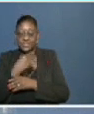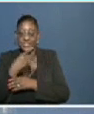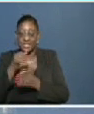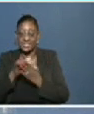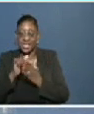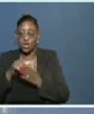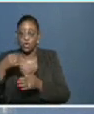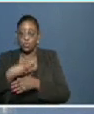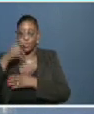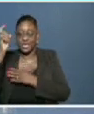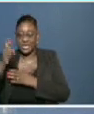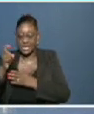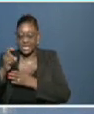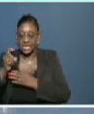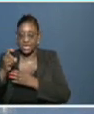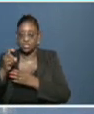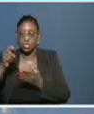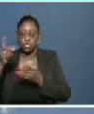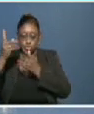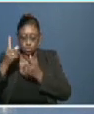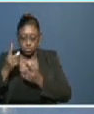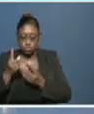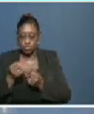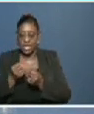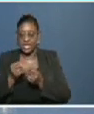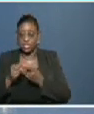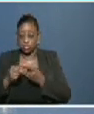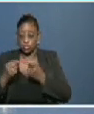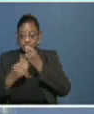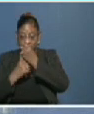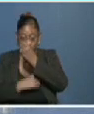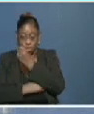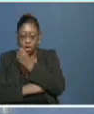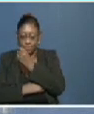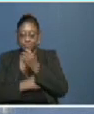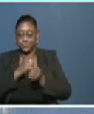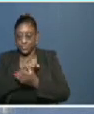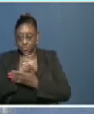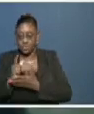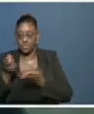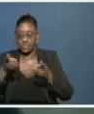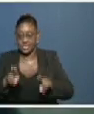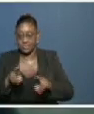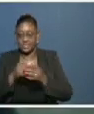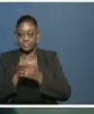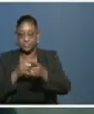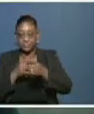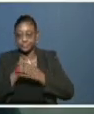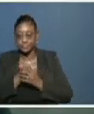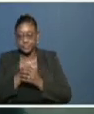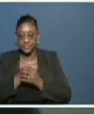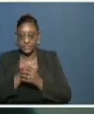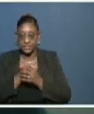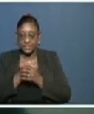support the theater's ventures as they try to obtain the funds needed to be fully operational. And that's a